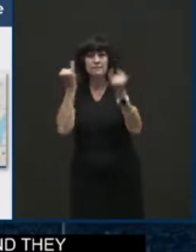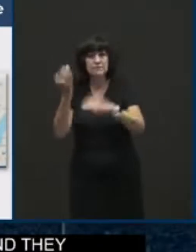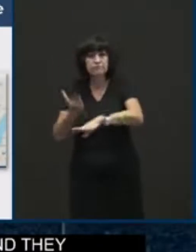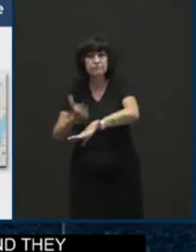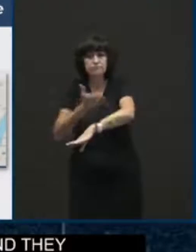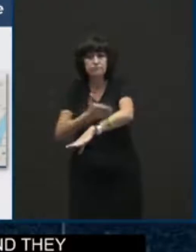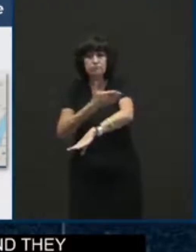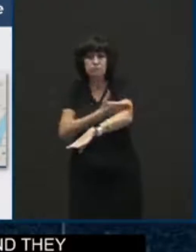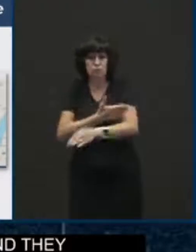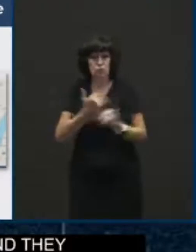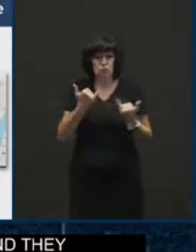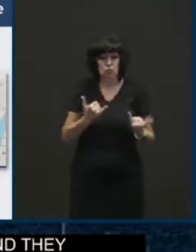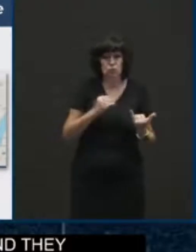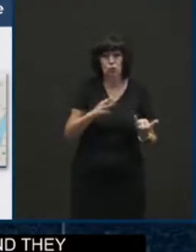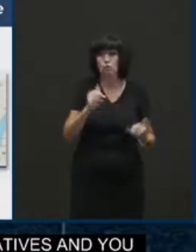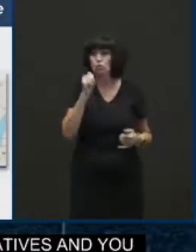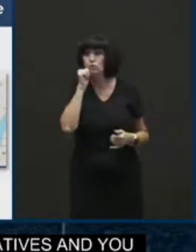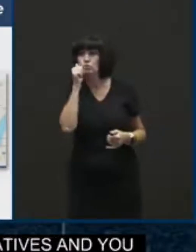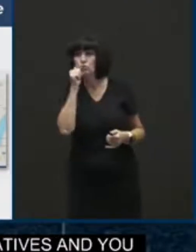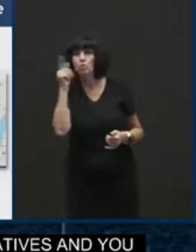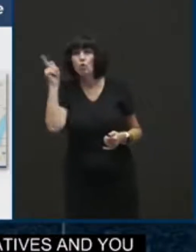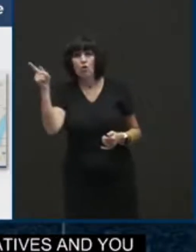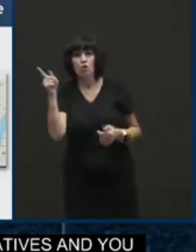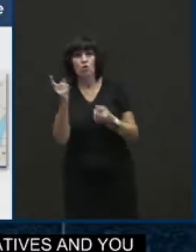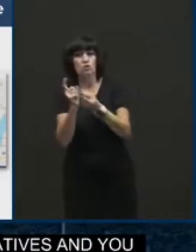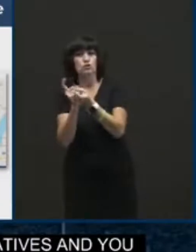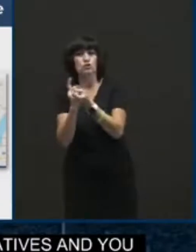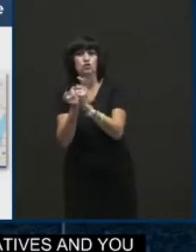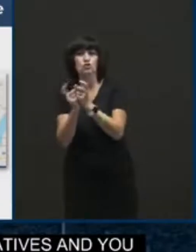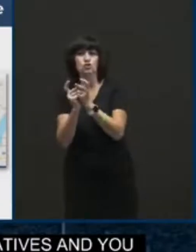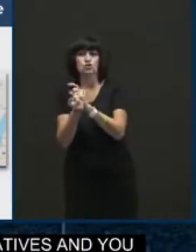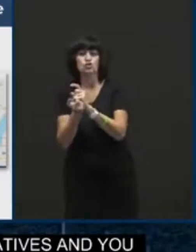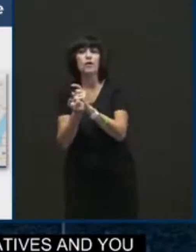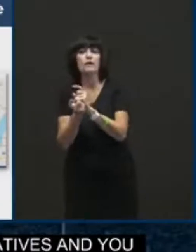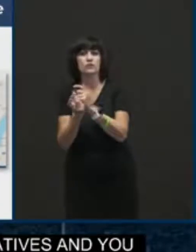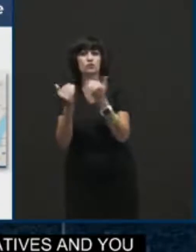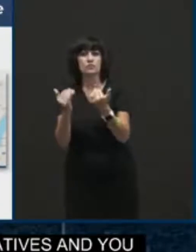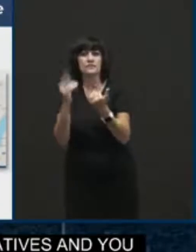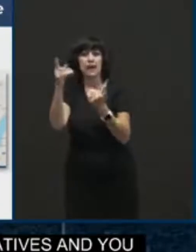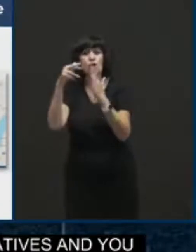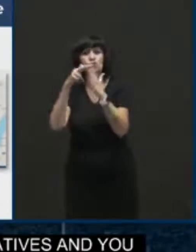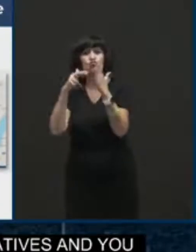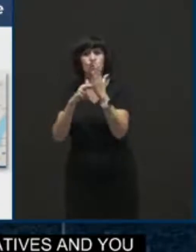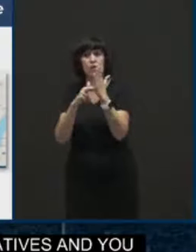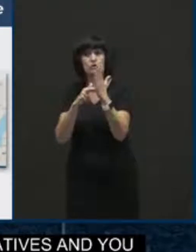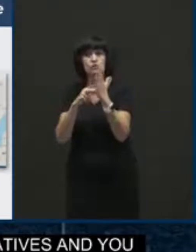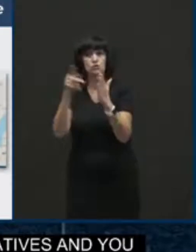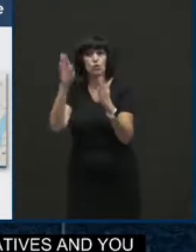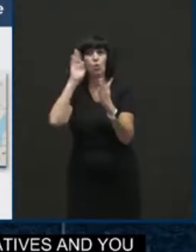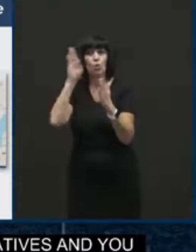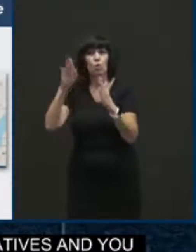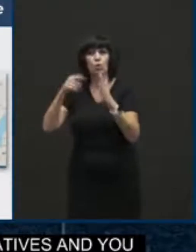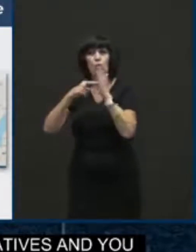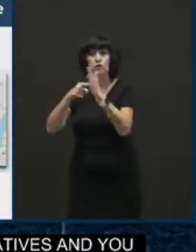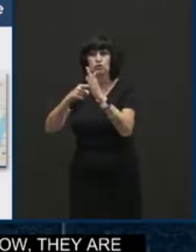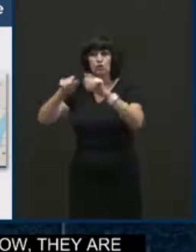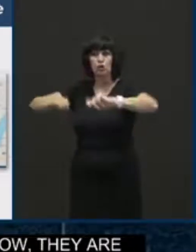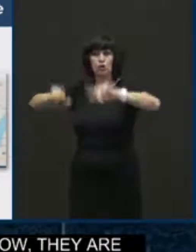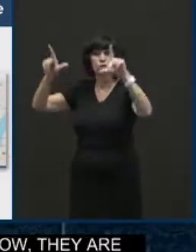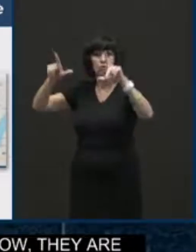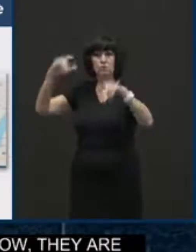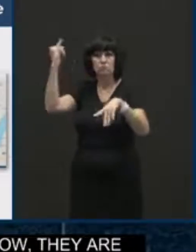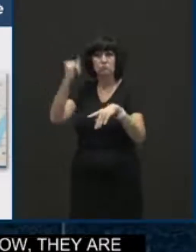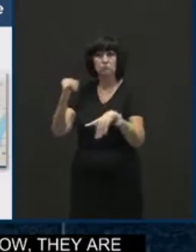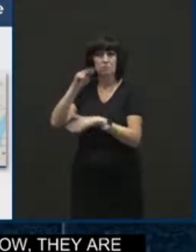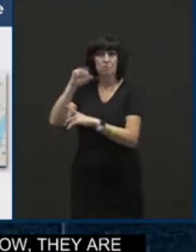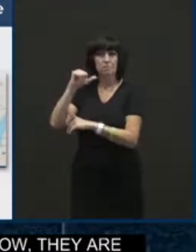and we'll have information on it, they are changing the look of the registration page. So they're going to have a map view where you'll see a few areas when you zoom in